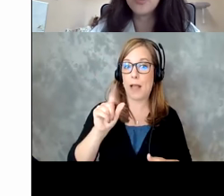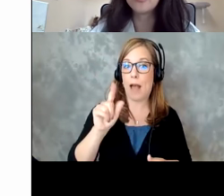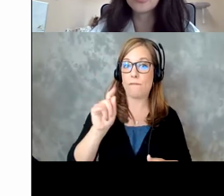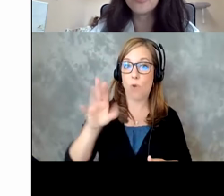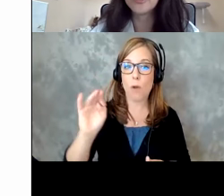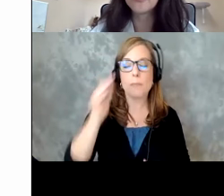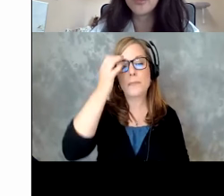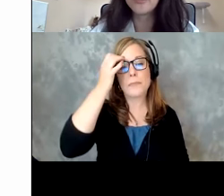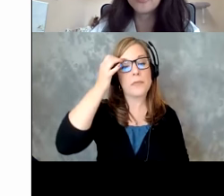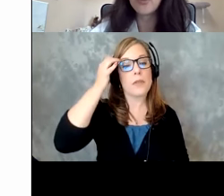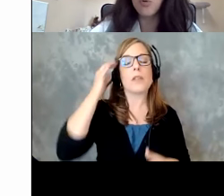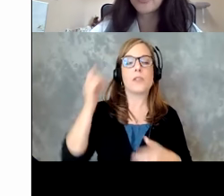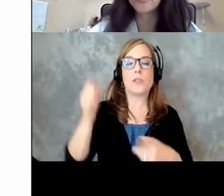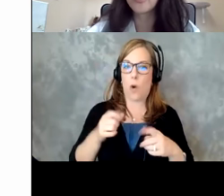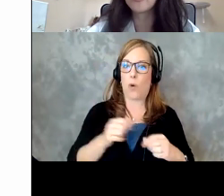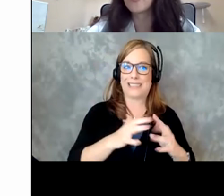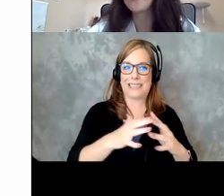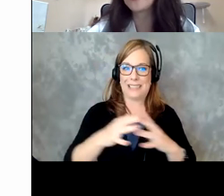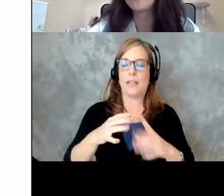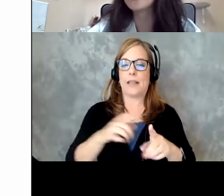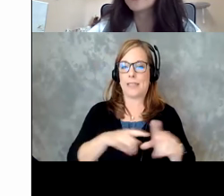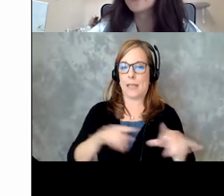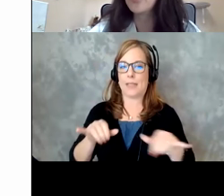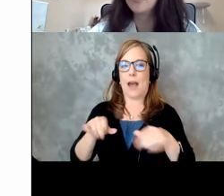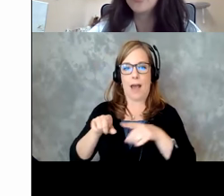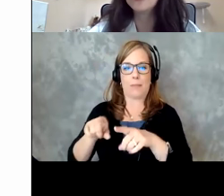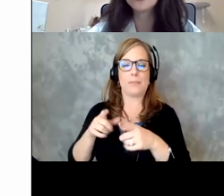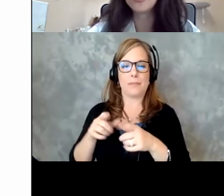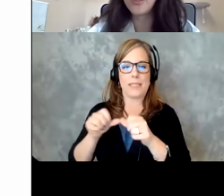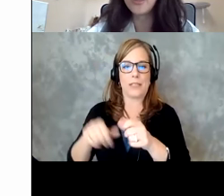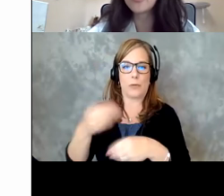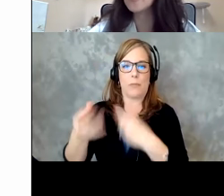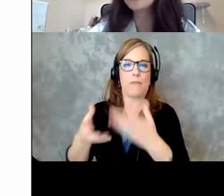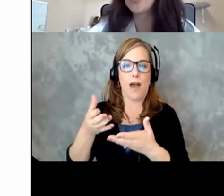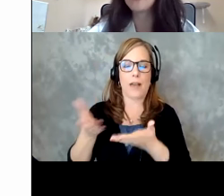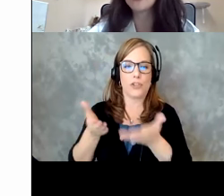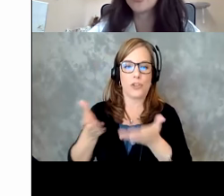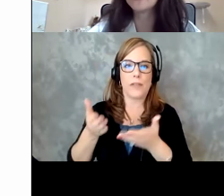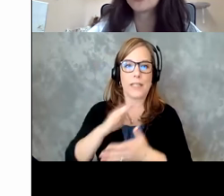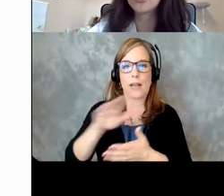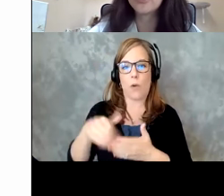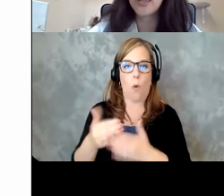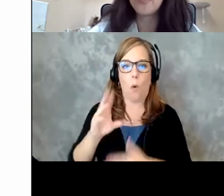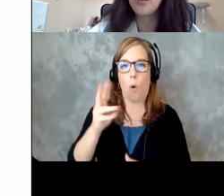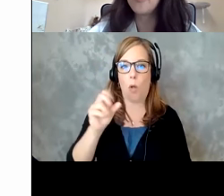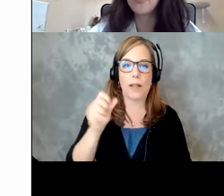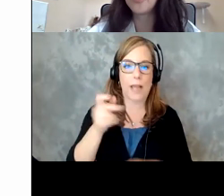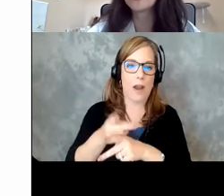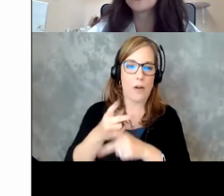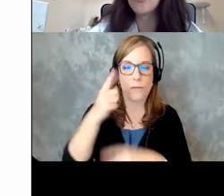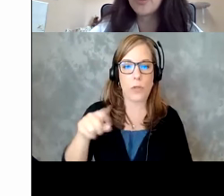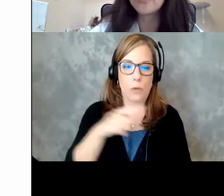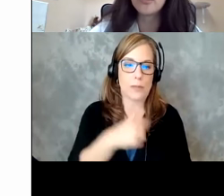while continuing the services for the existing whole person care and health homes members. And in July, this coming July, we will transition those